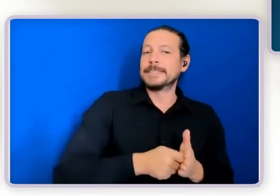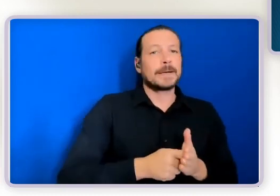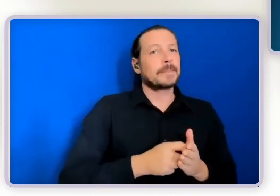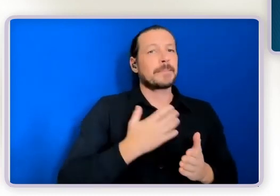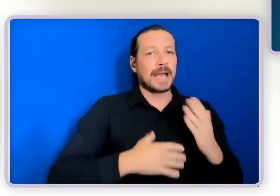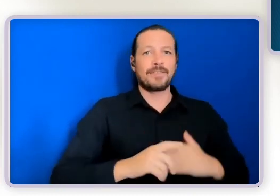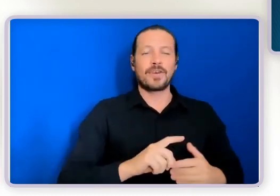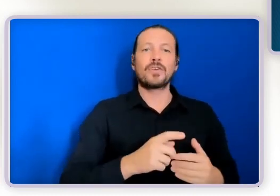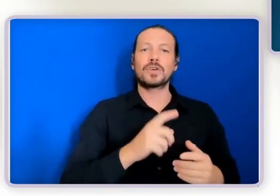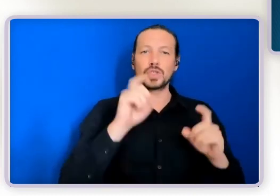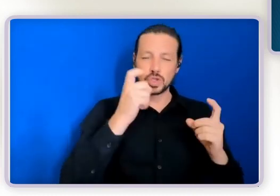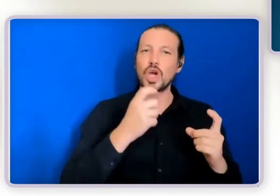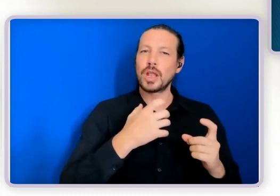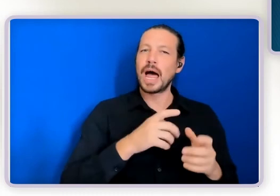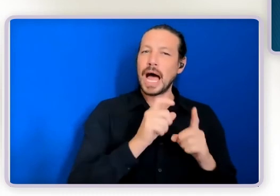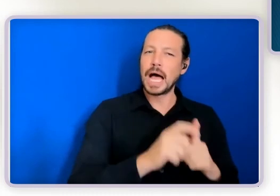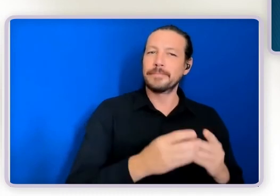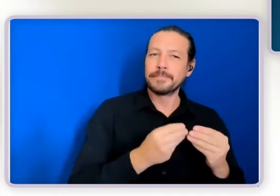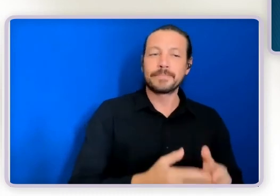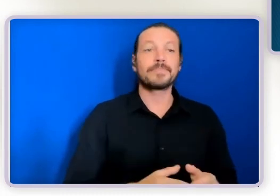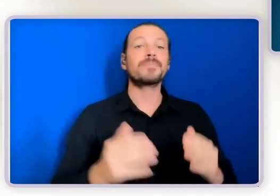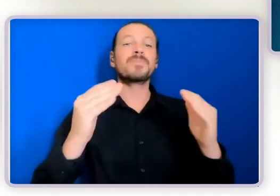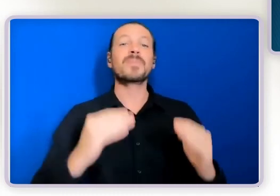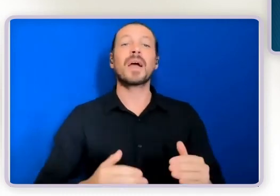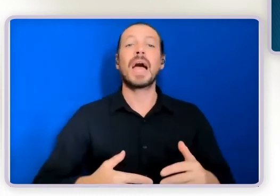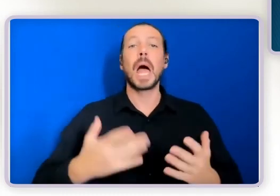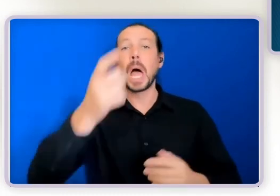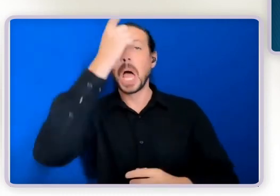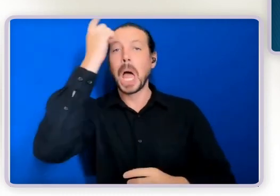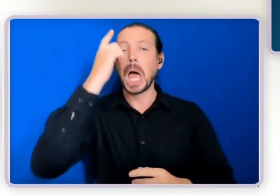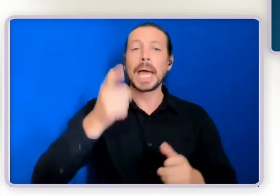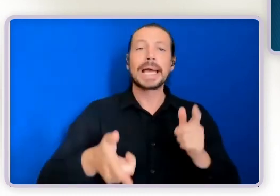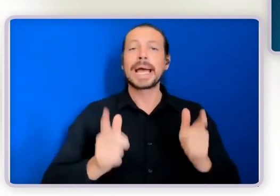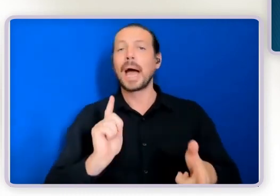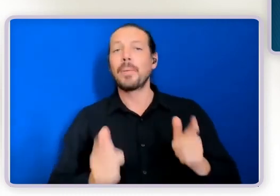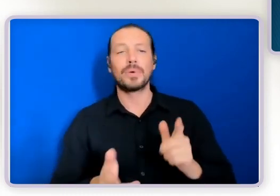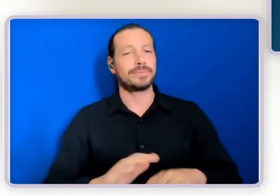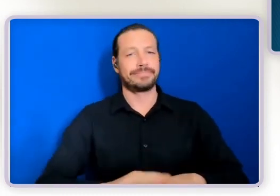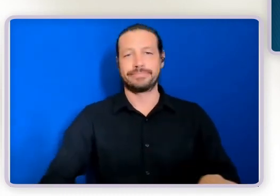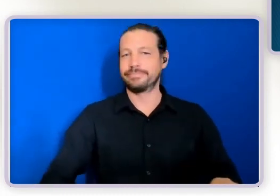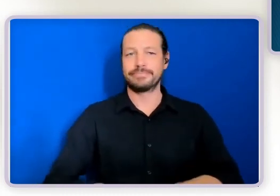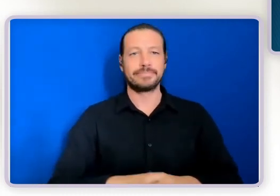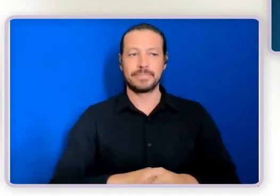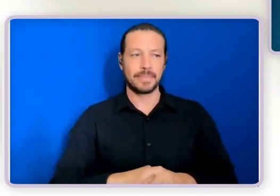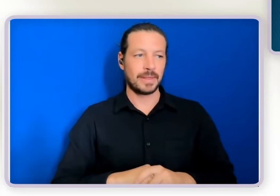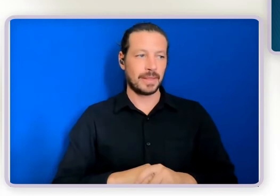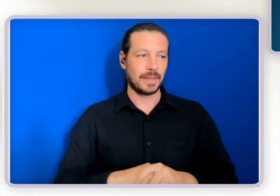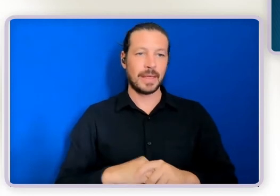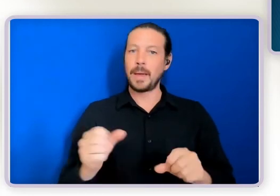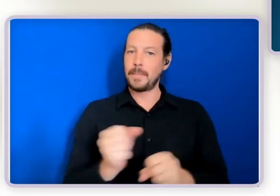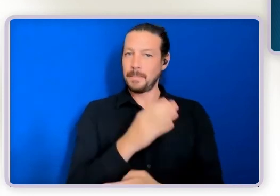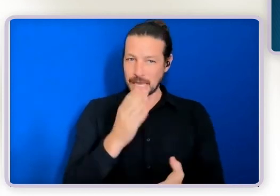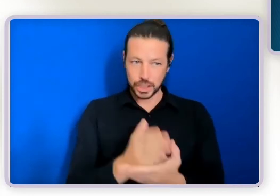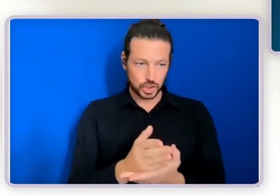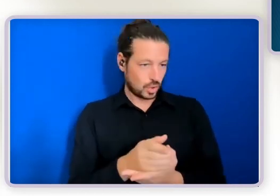Assist families or the person with a disability to choose very carefully about who's going to get involved and meddle